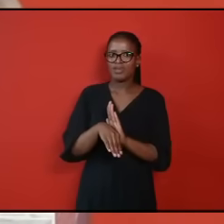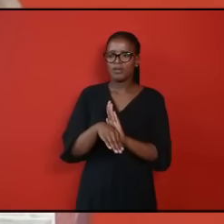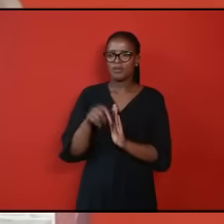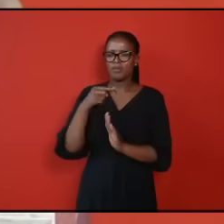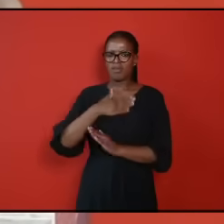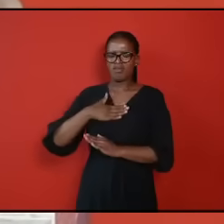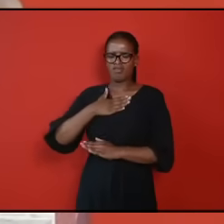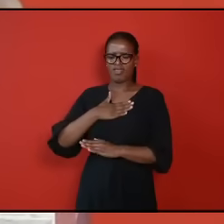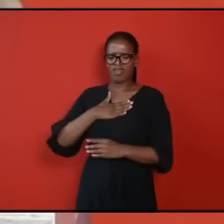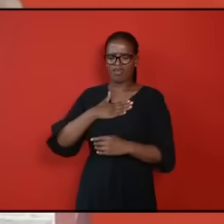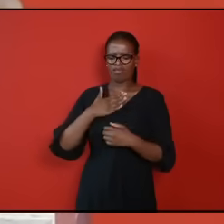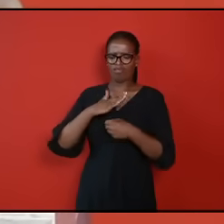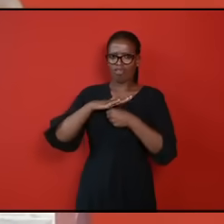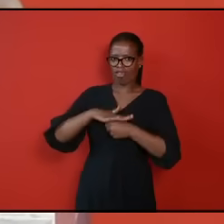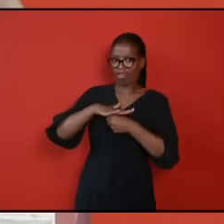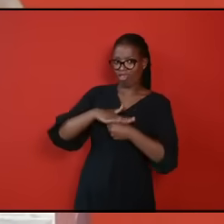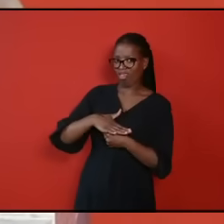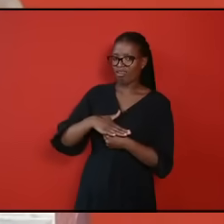threatened by